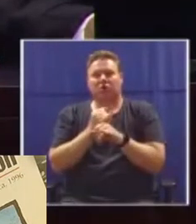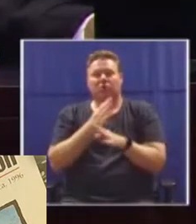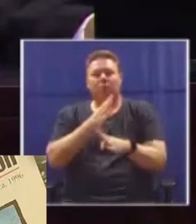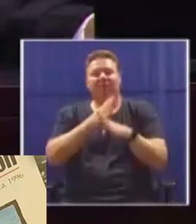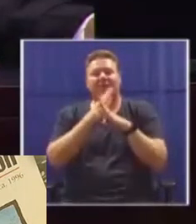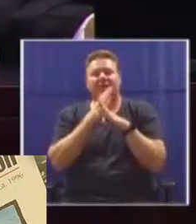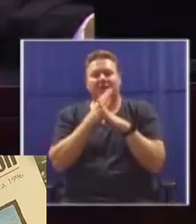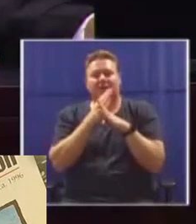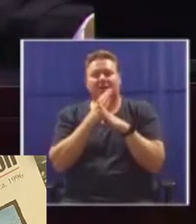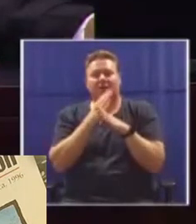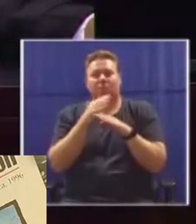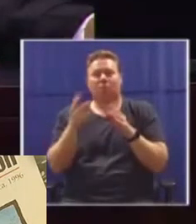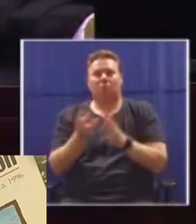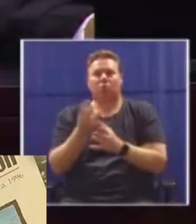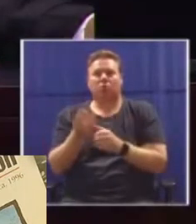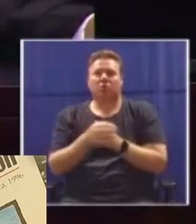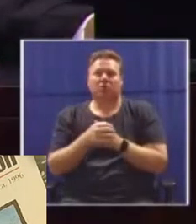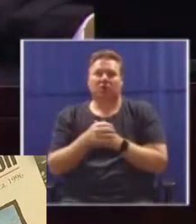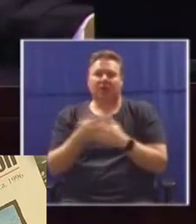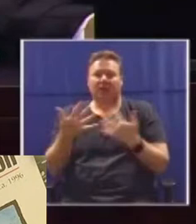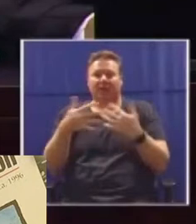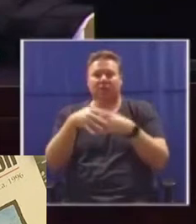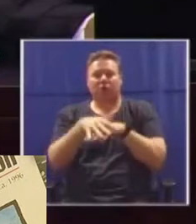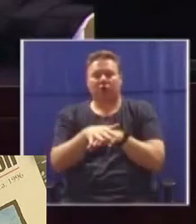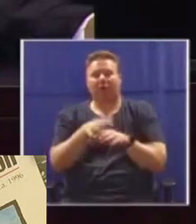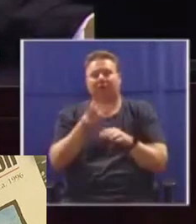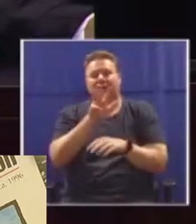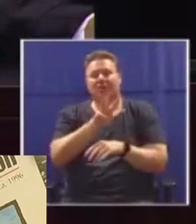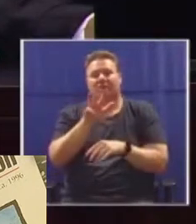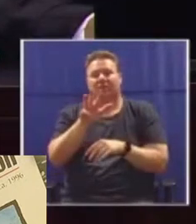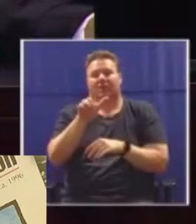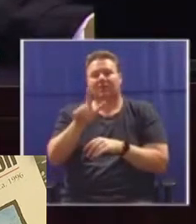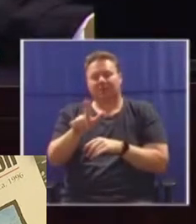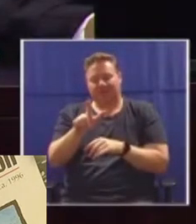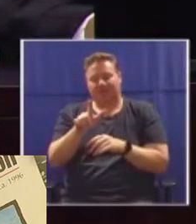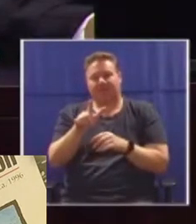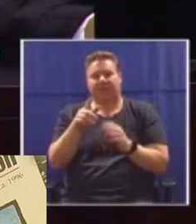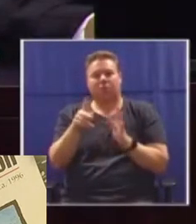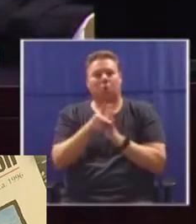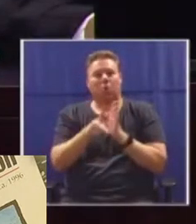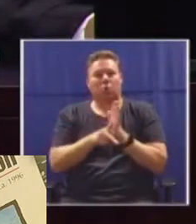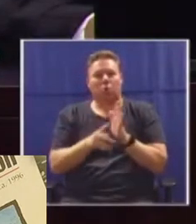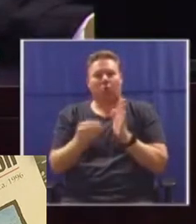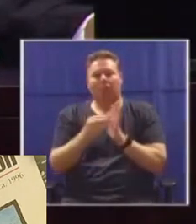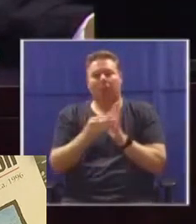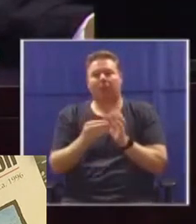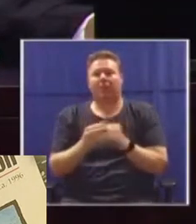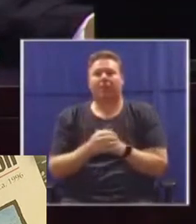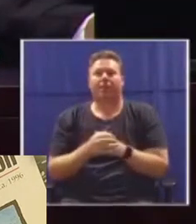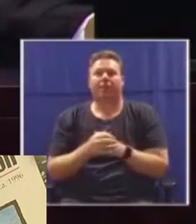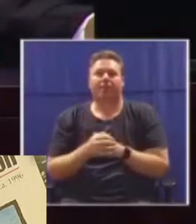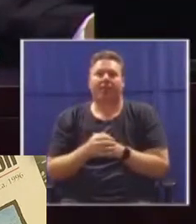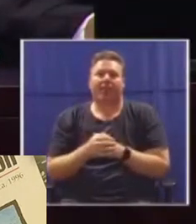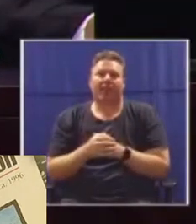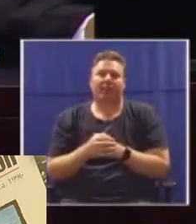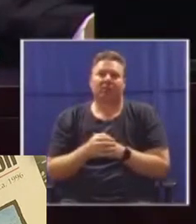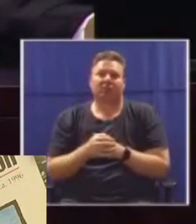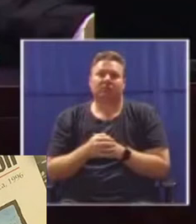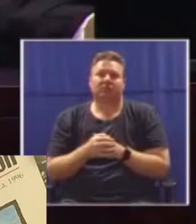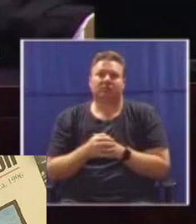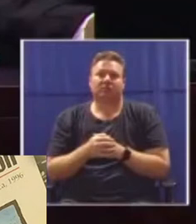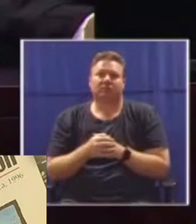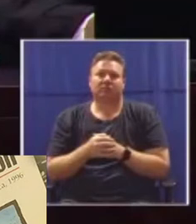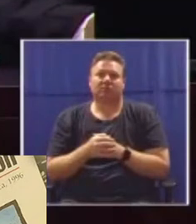Ships and to incorporate the 1997 protocol in order to give the